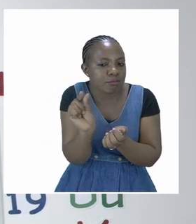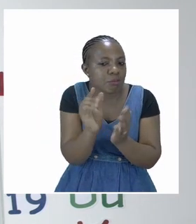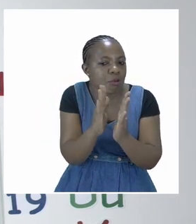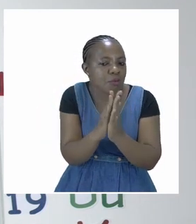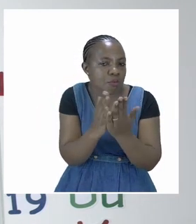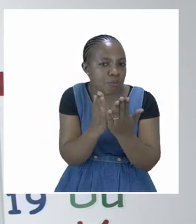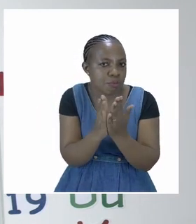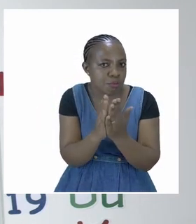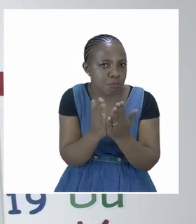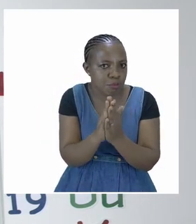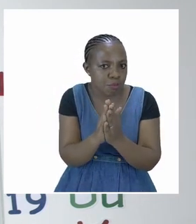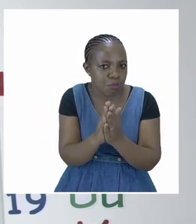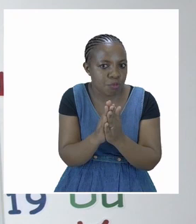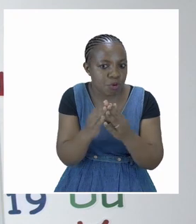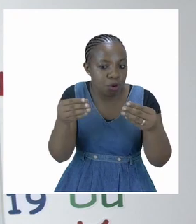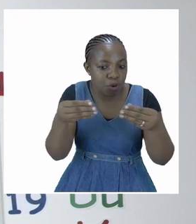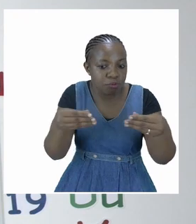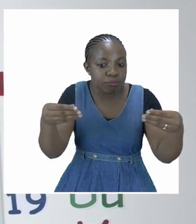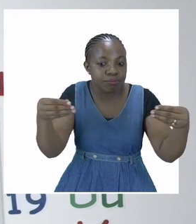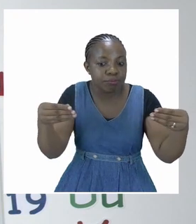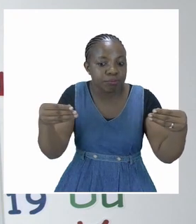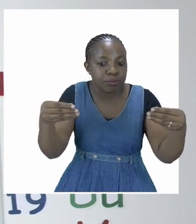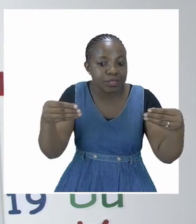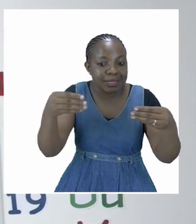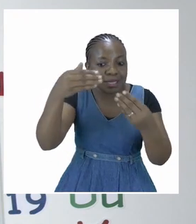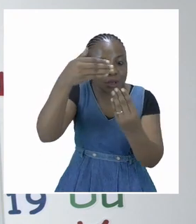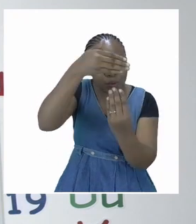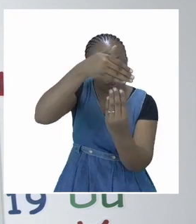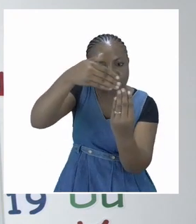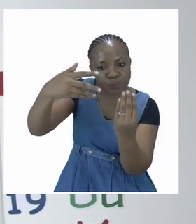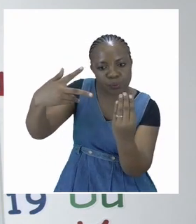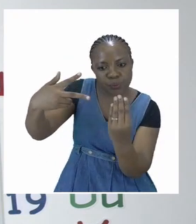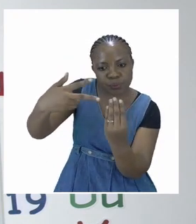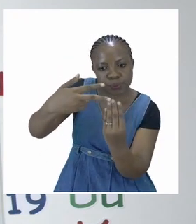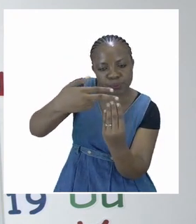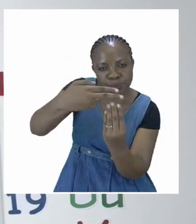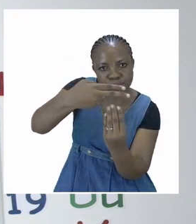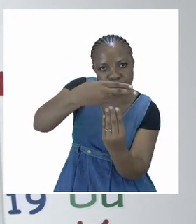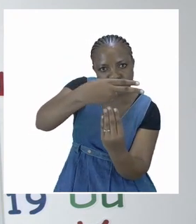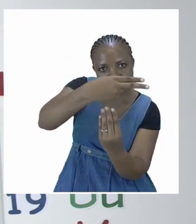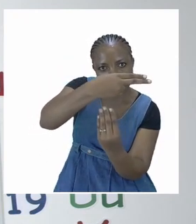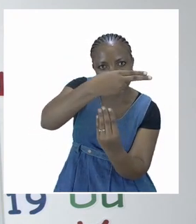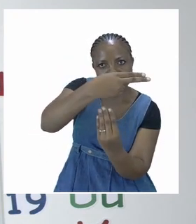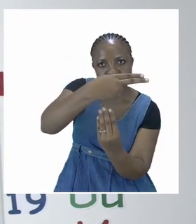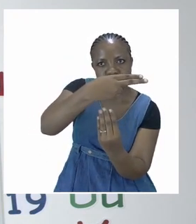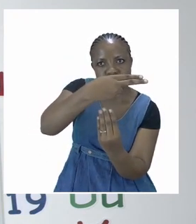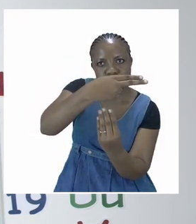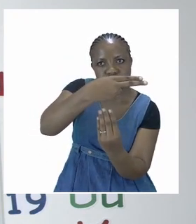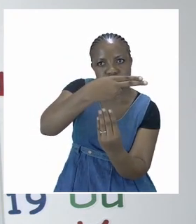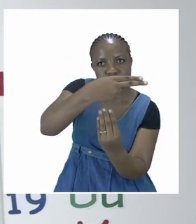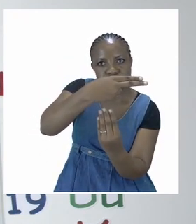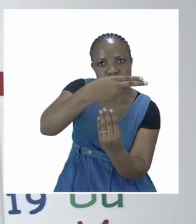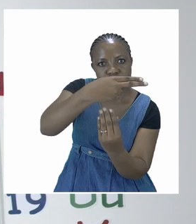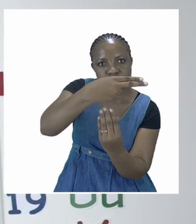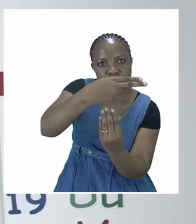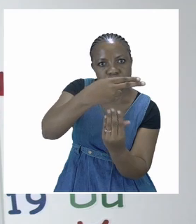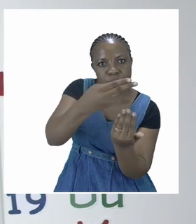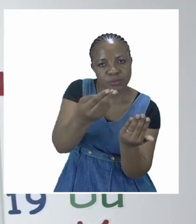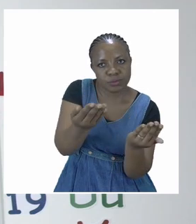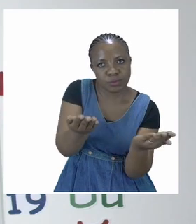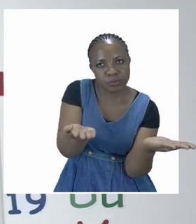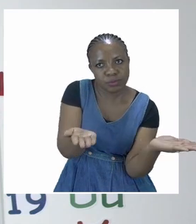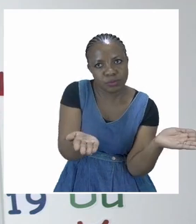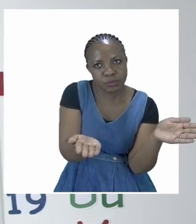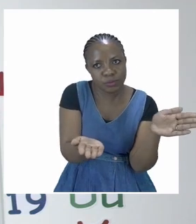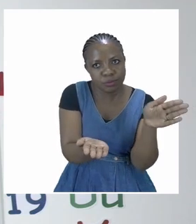booklet. Please cut the top of the lesson booklet with a pair of scissors and fold